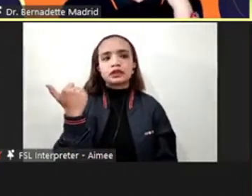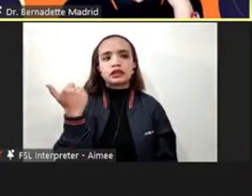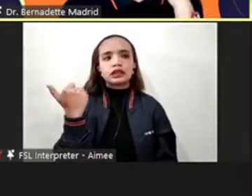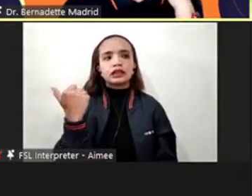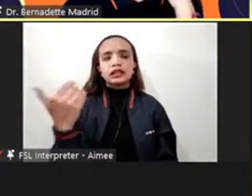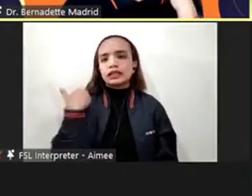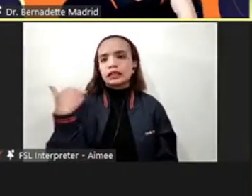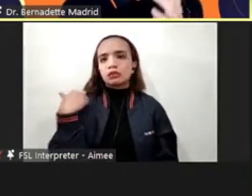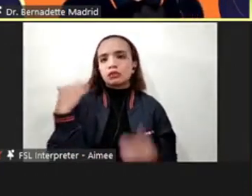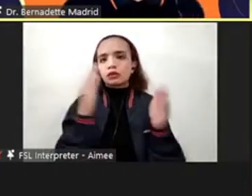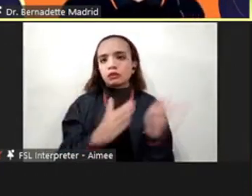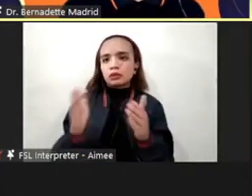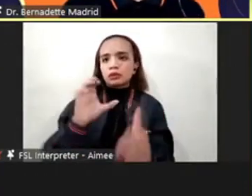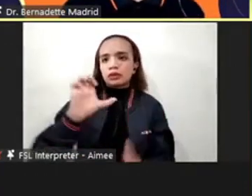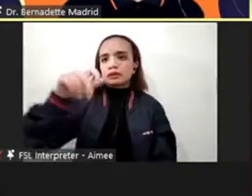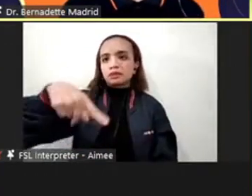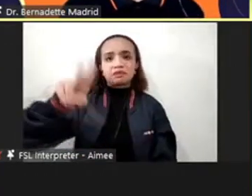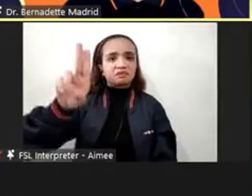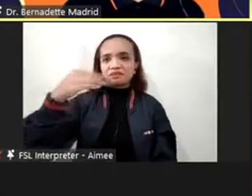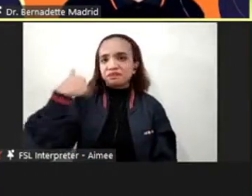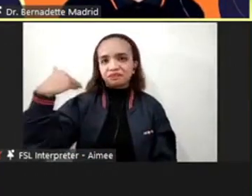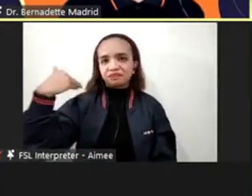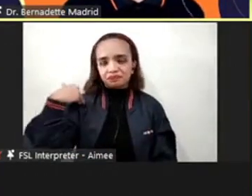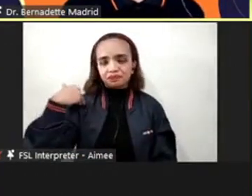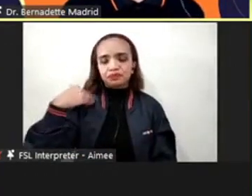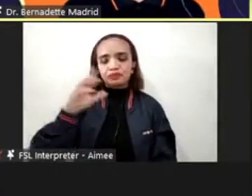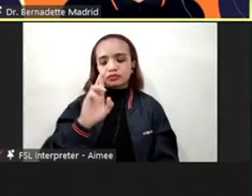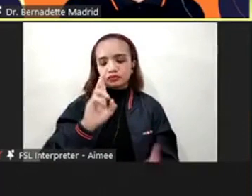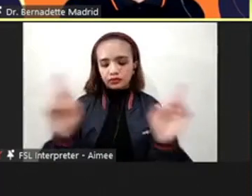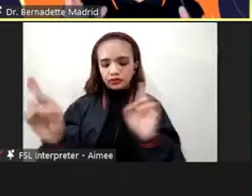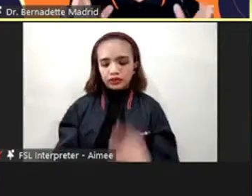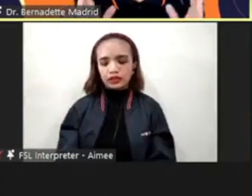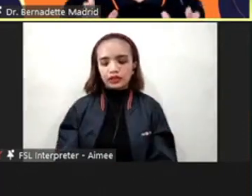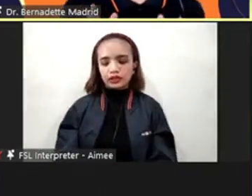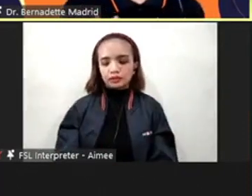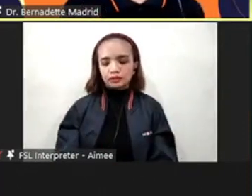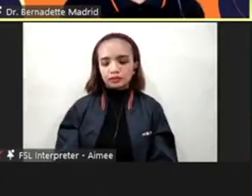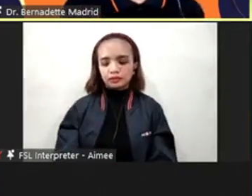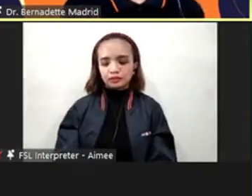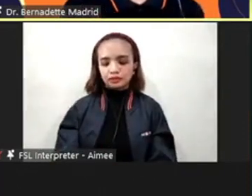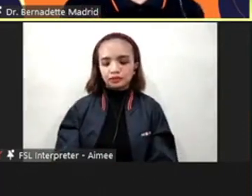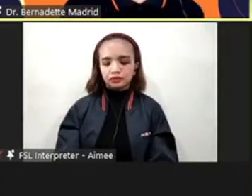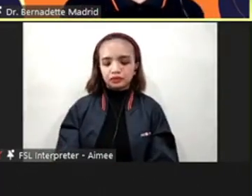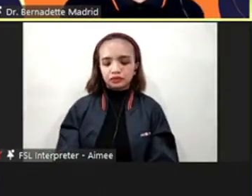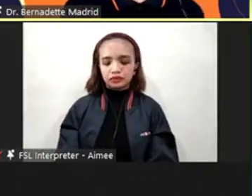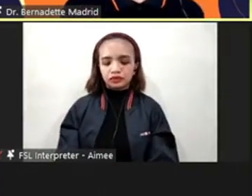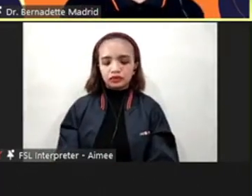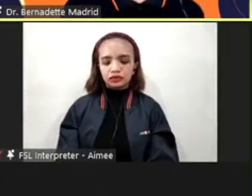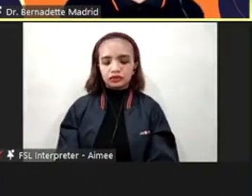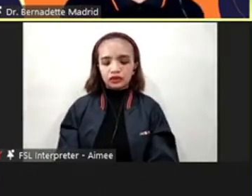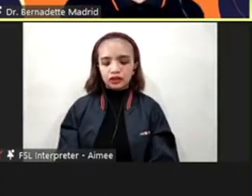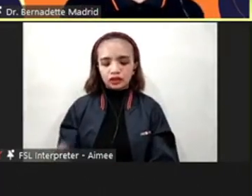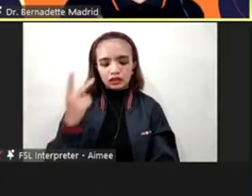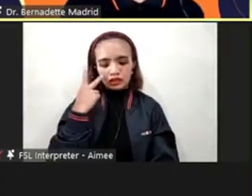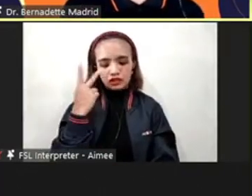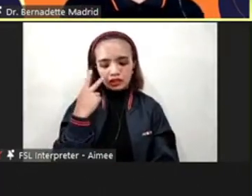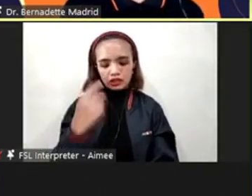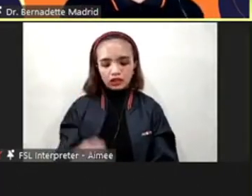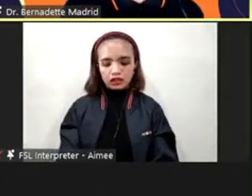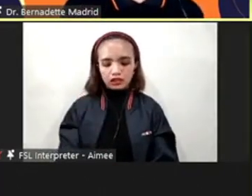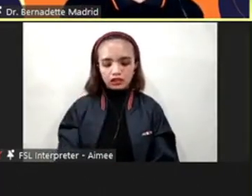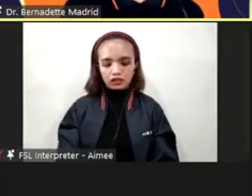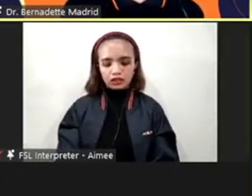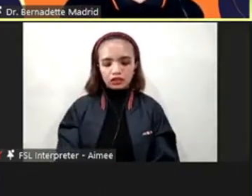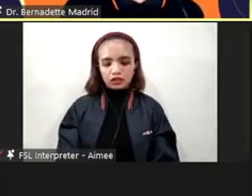at CPU. But as we've said, number one stress for everybody is during